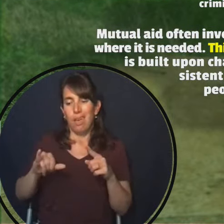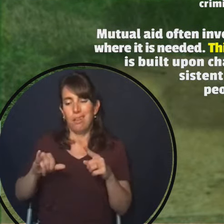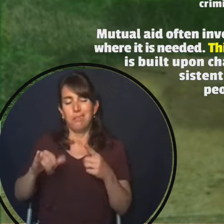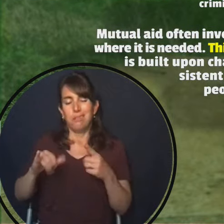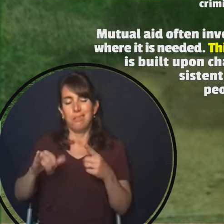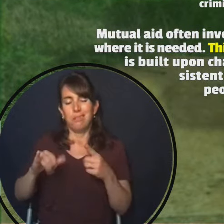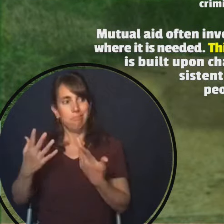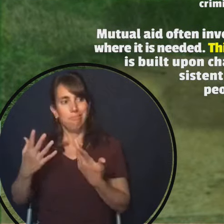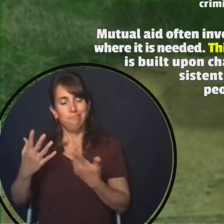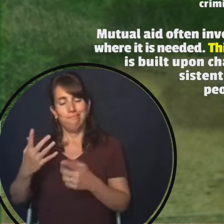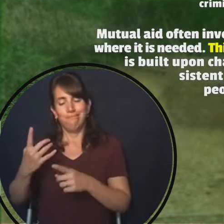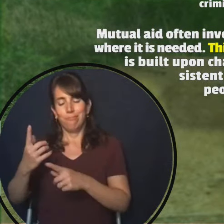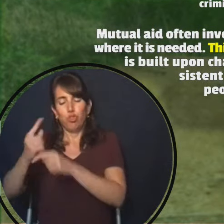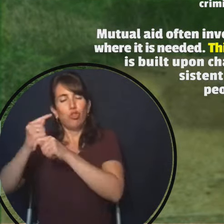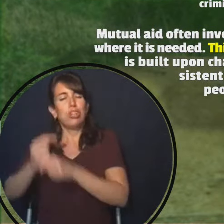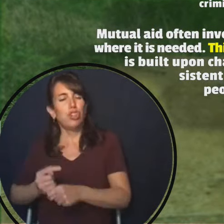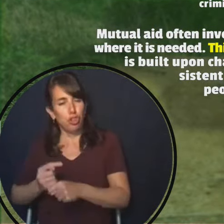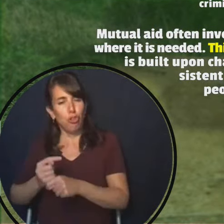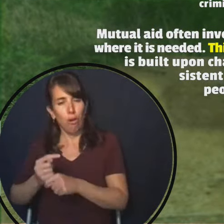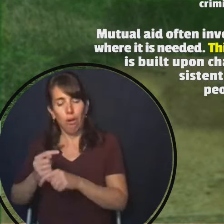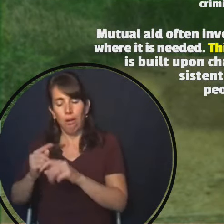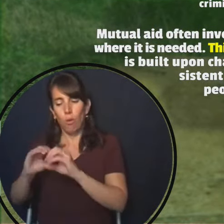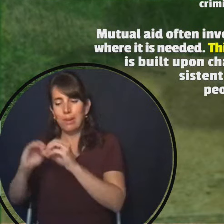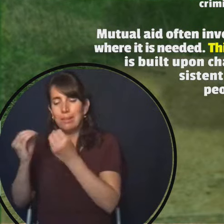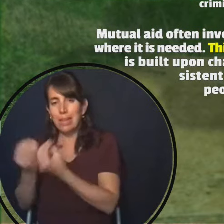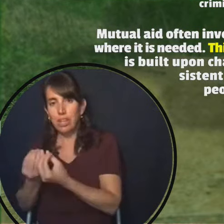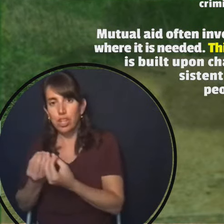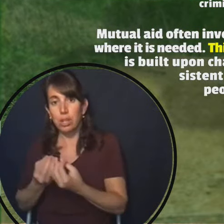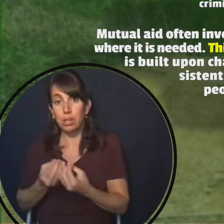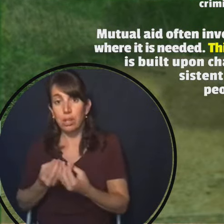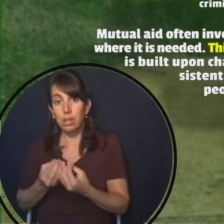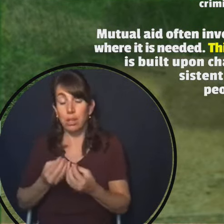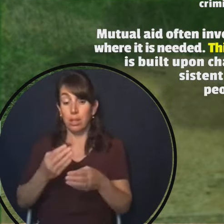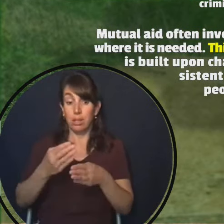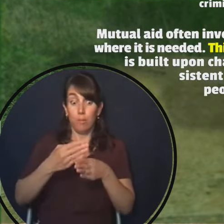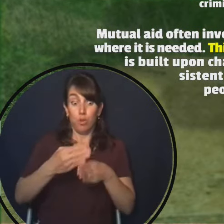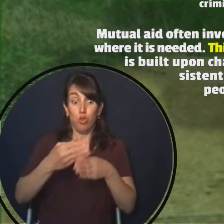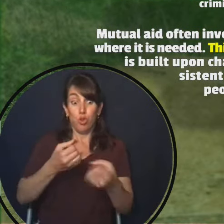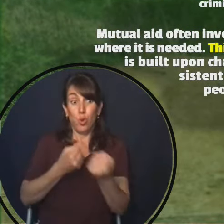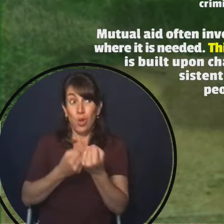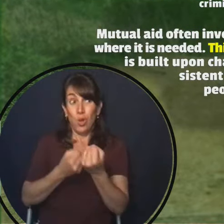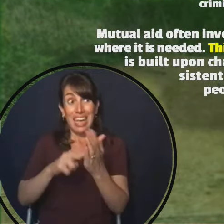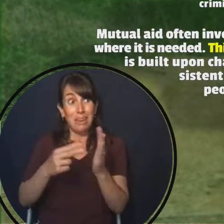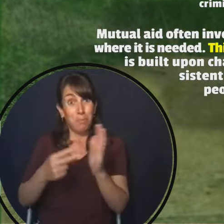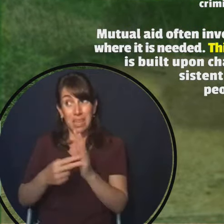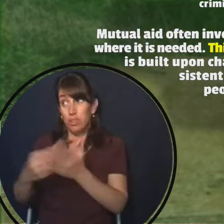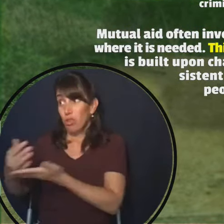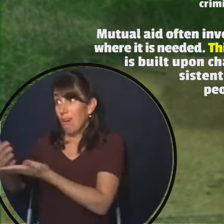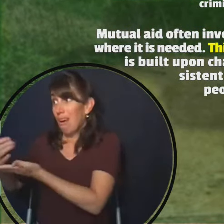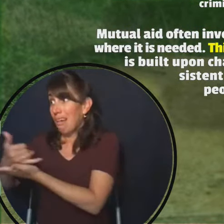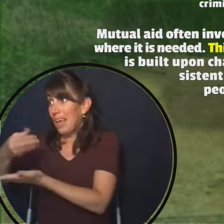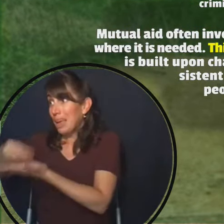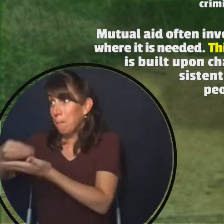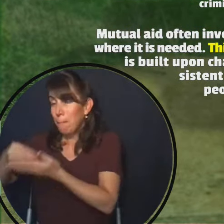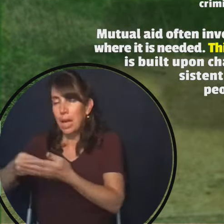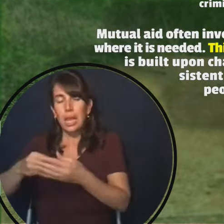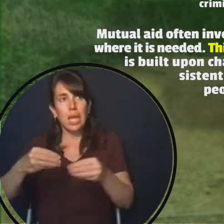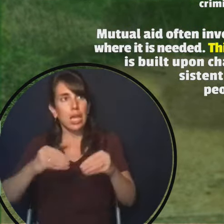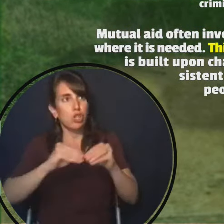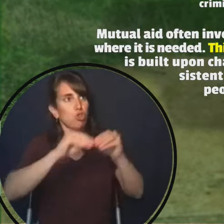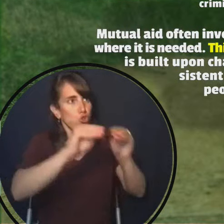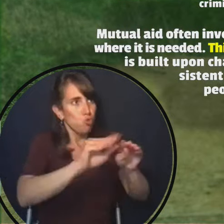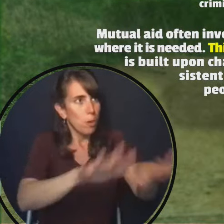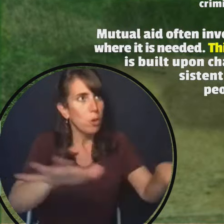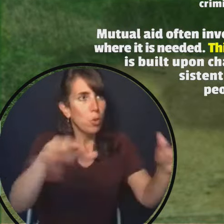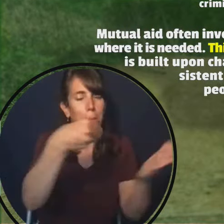of many of us in mutual aid formations is like, you are moving the money out as you get it because you were trying to help as many people do the thing that